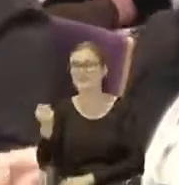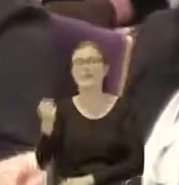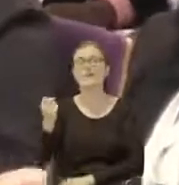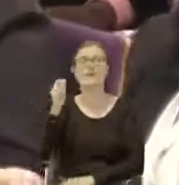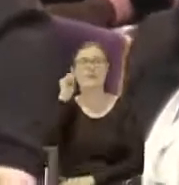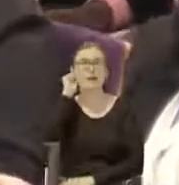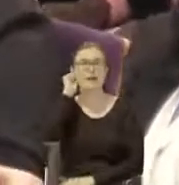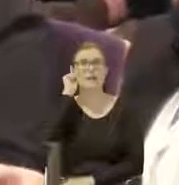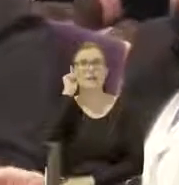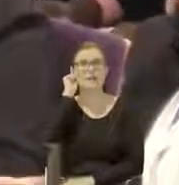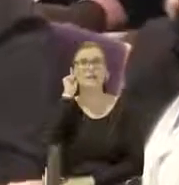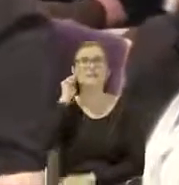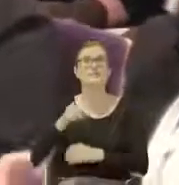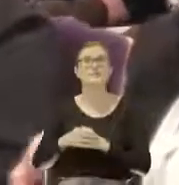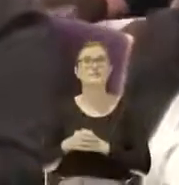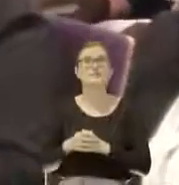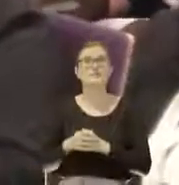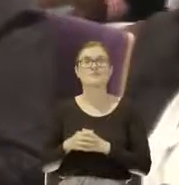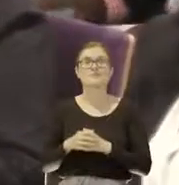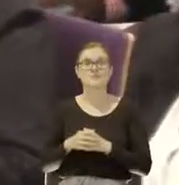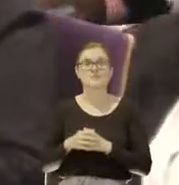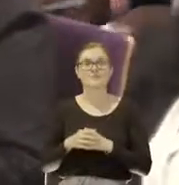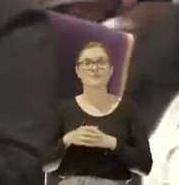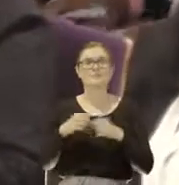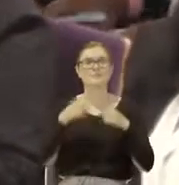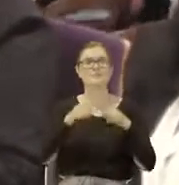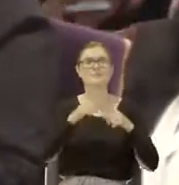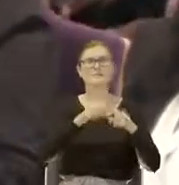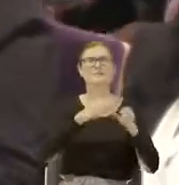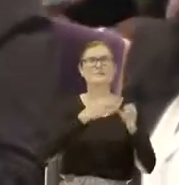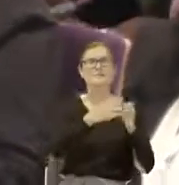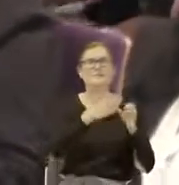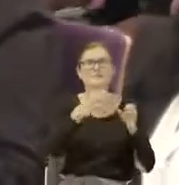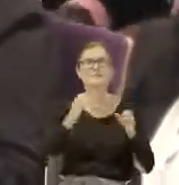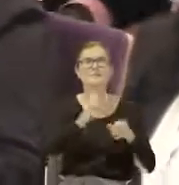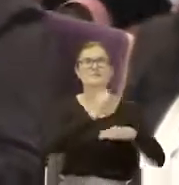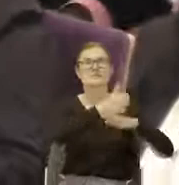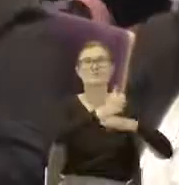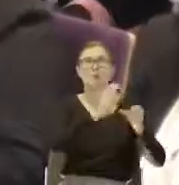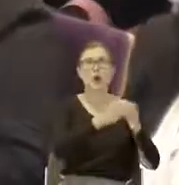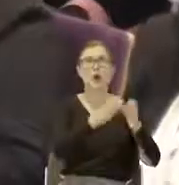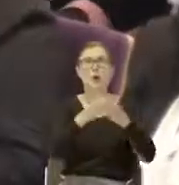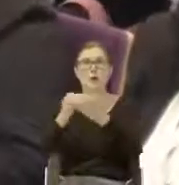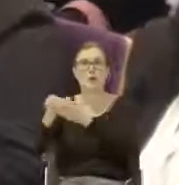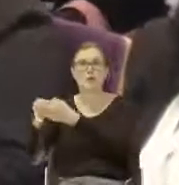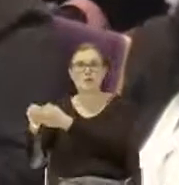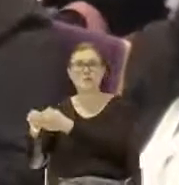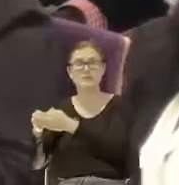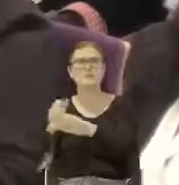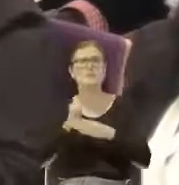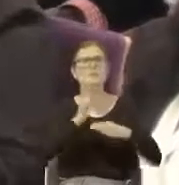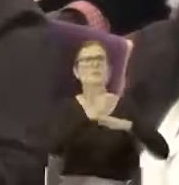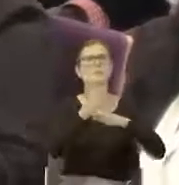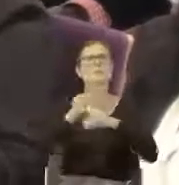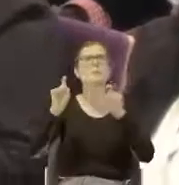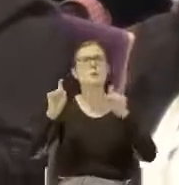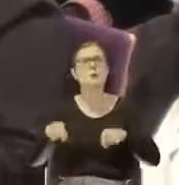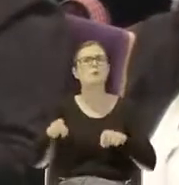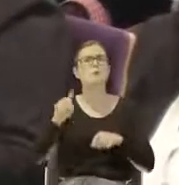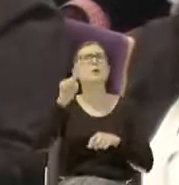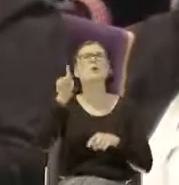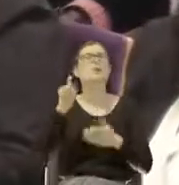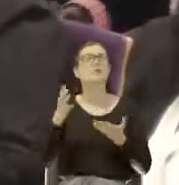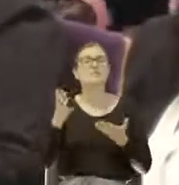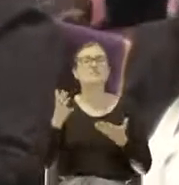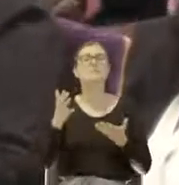another and be able to come up with a point of saying we are going to be responsible for our areas.